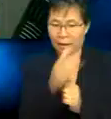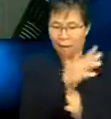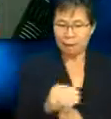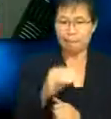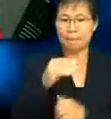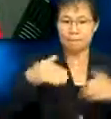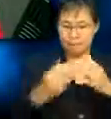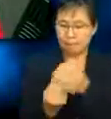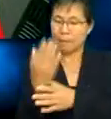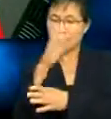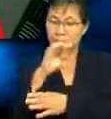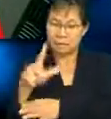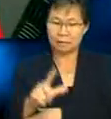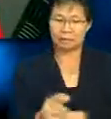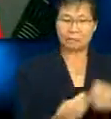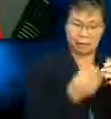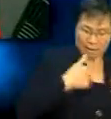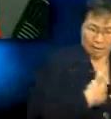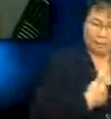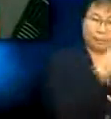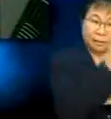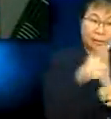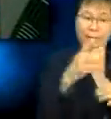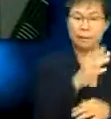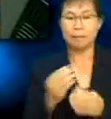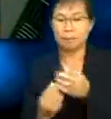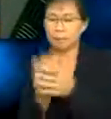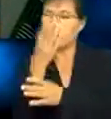Animal cell? Plant cell?